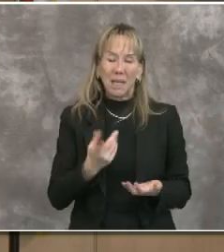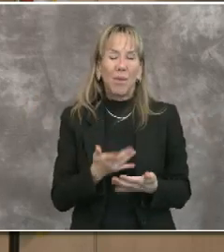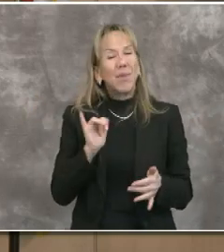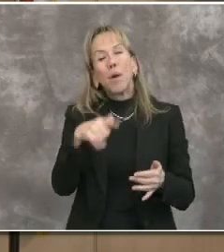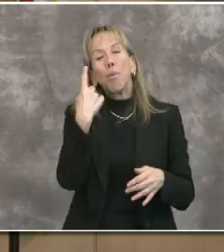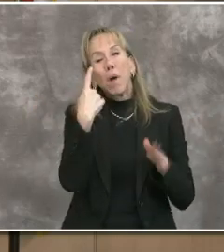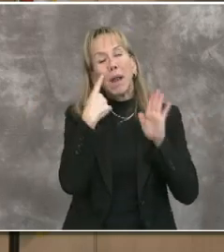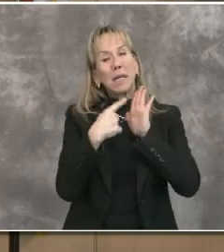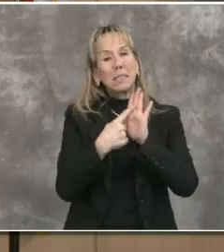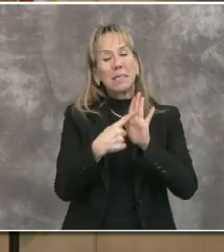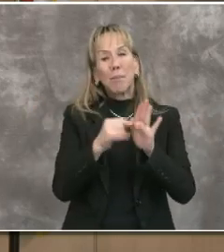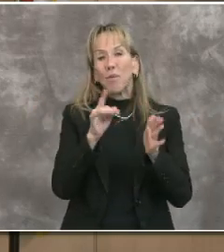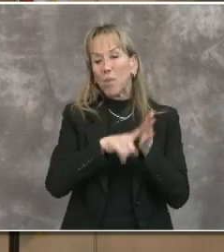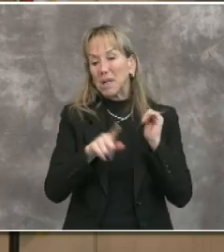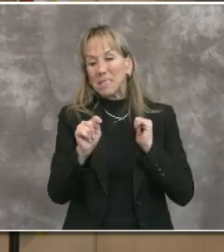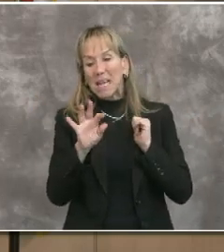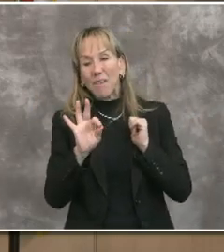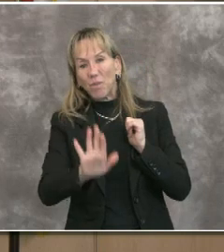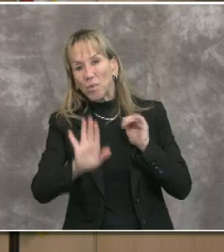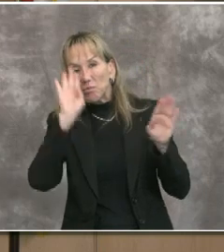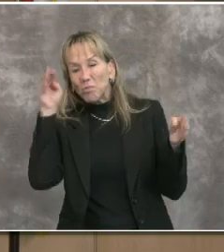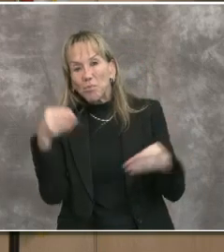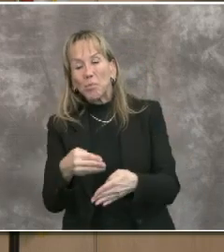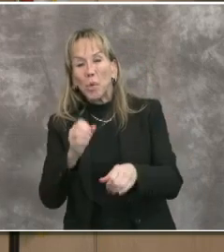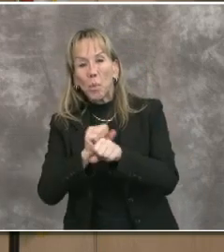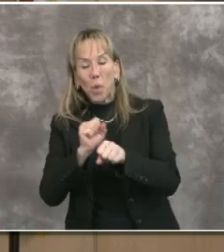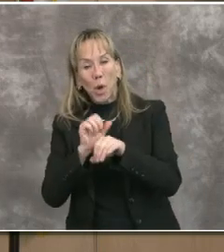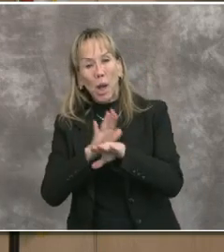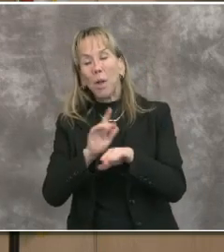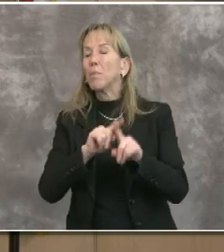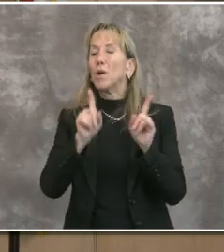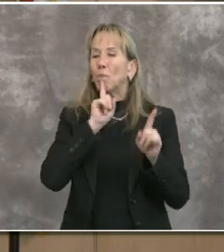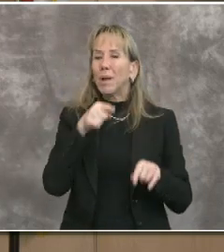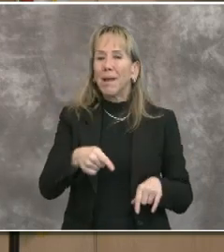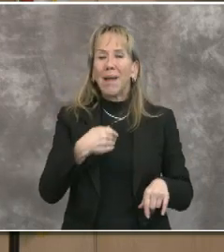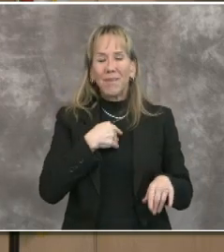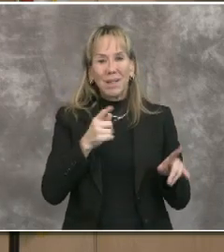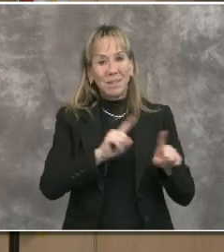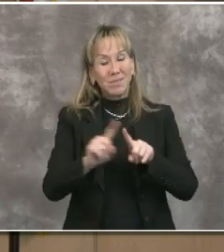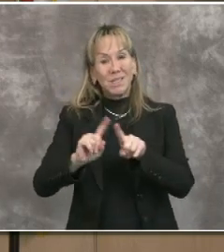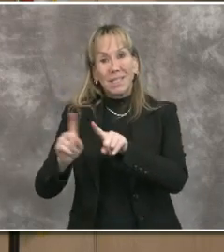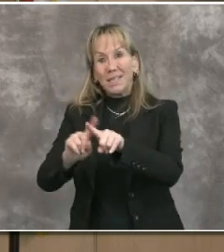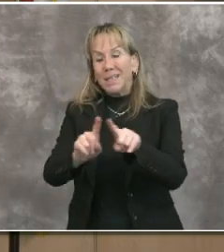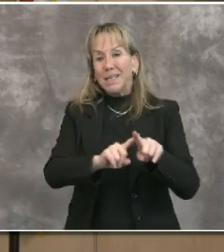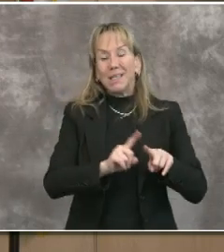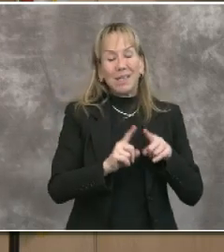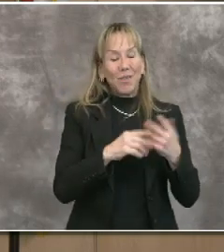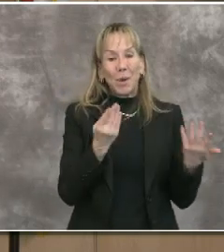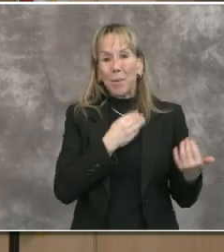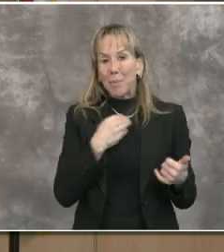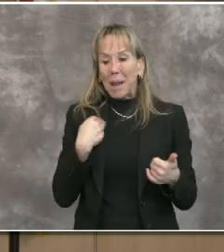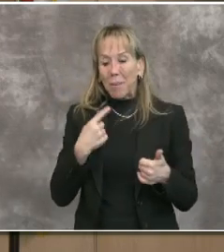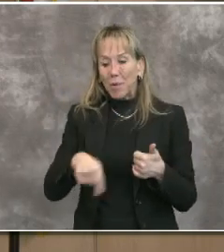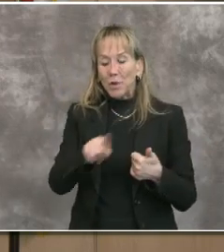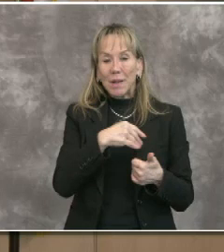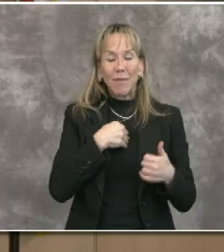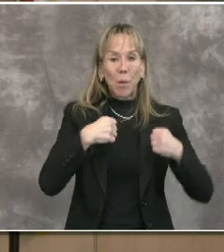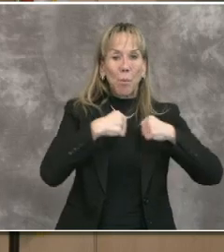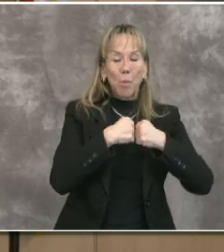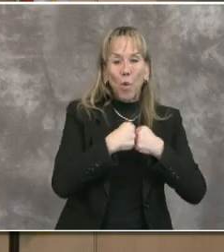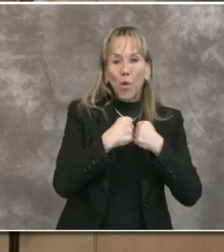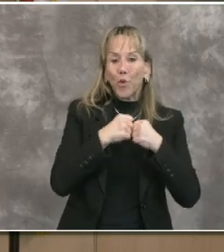the task force is doing, but the task force really has quite a diverse membership from the Border Patrol,